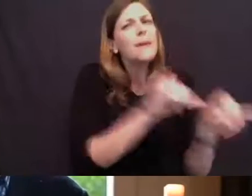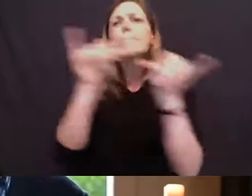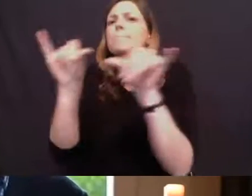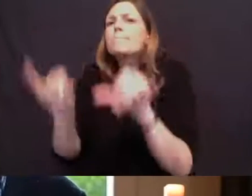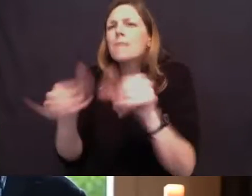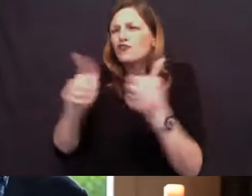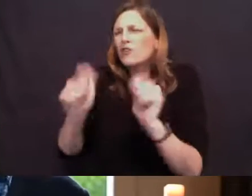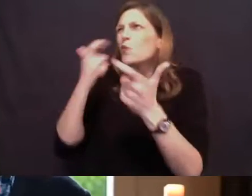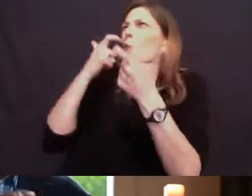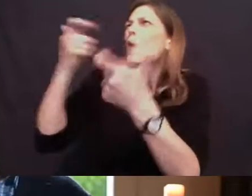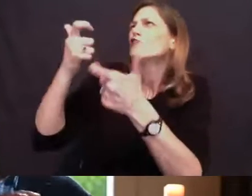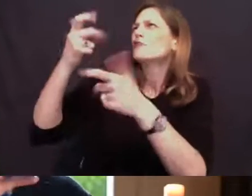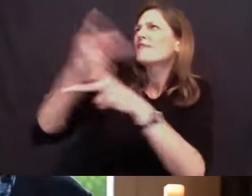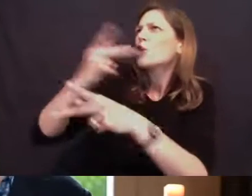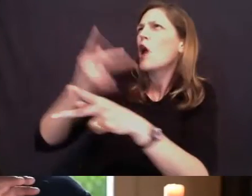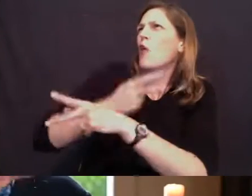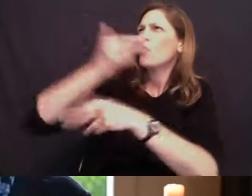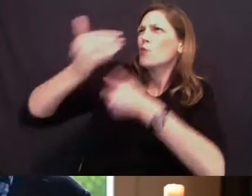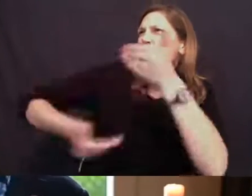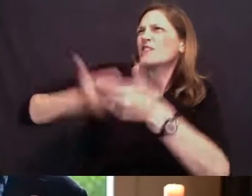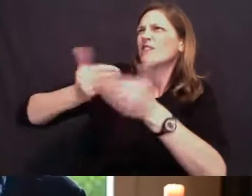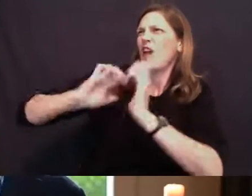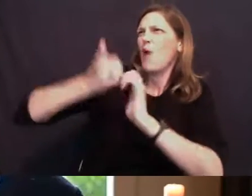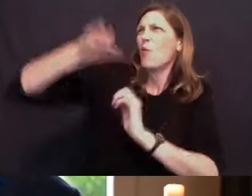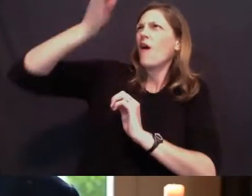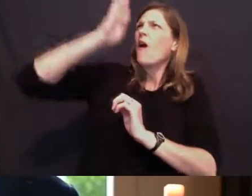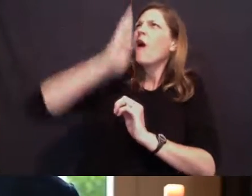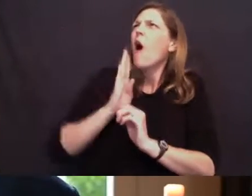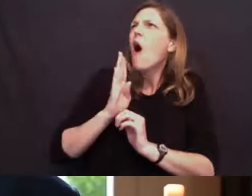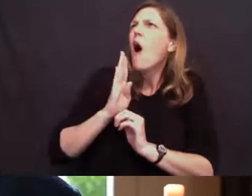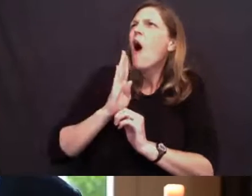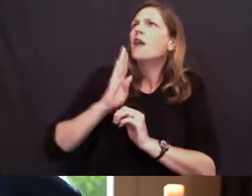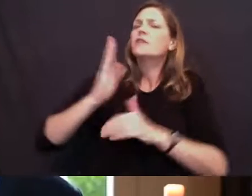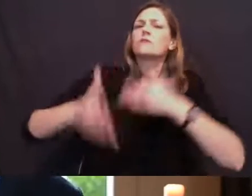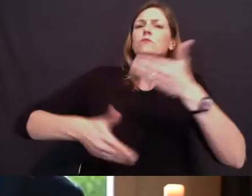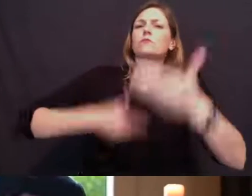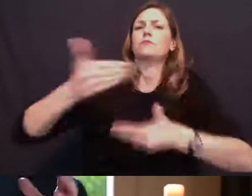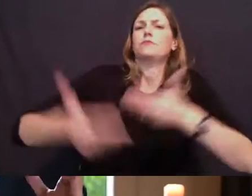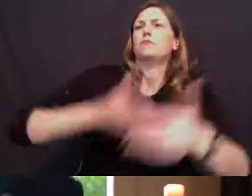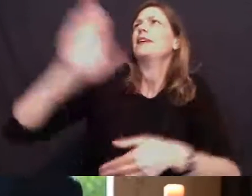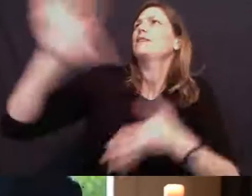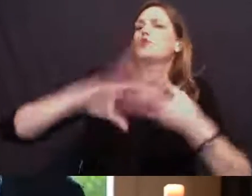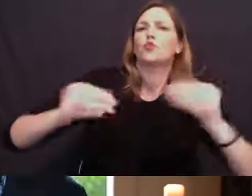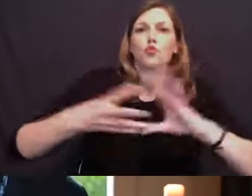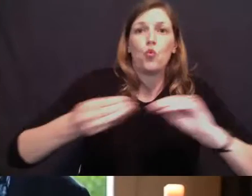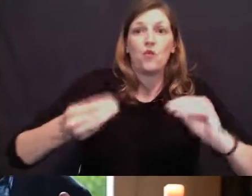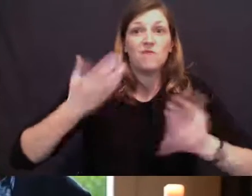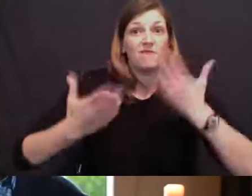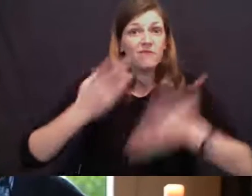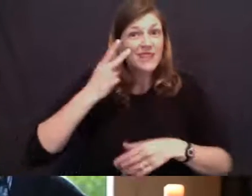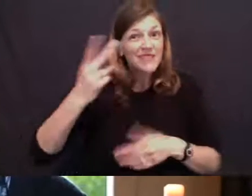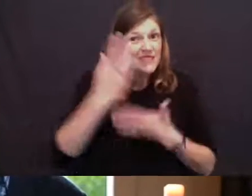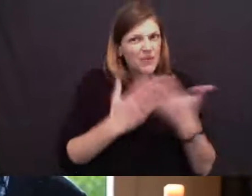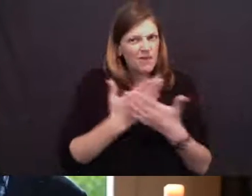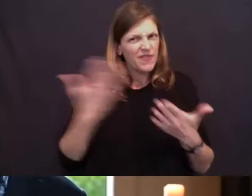and discern the process how God is unfolding his story. We might even see some of the things that God is